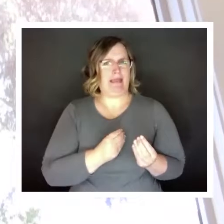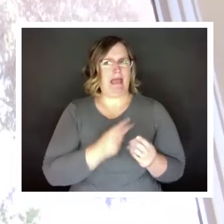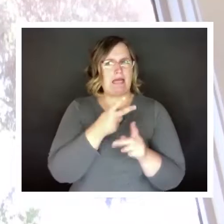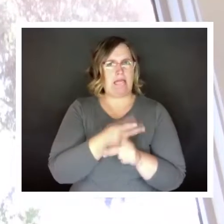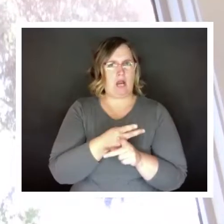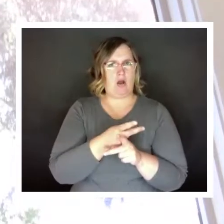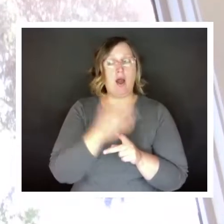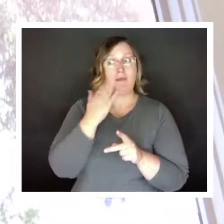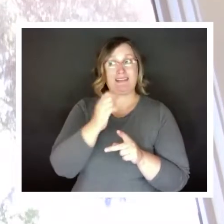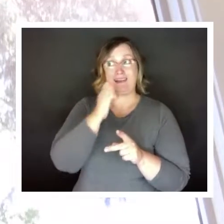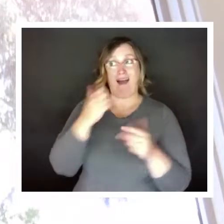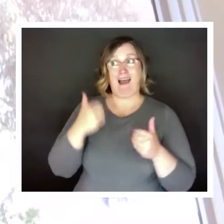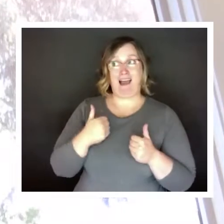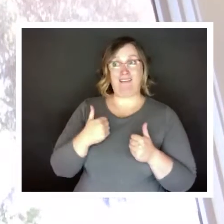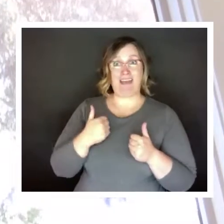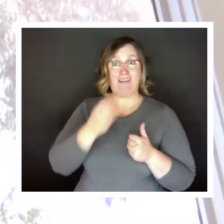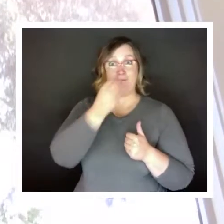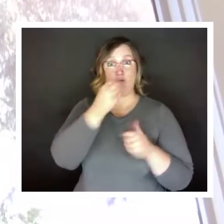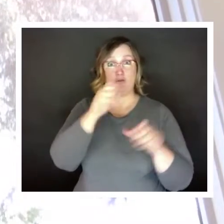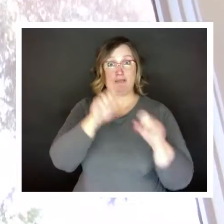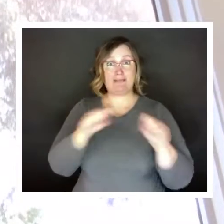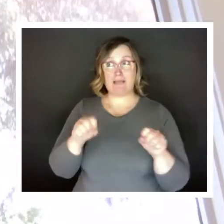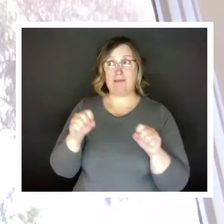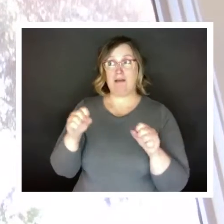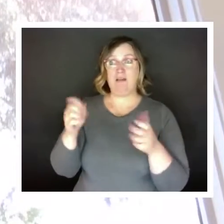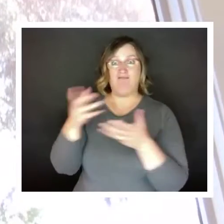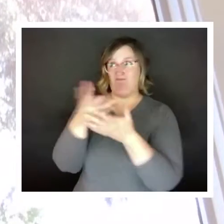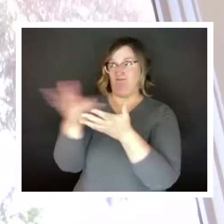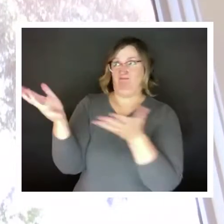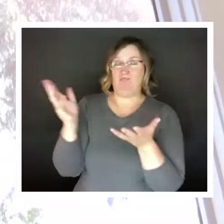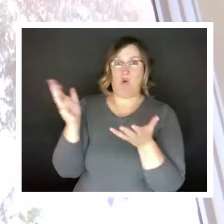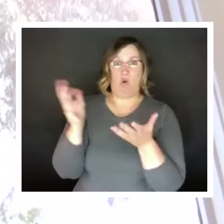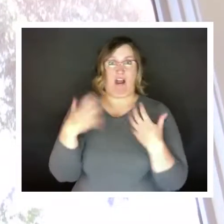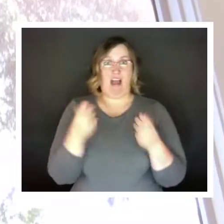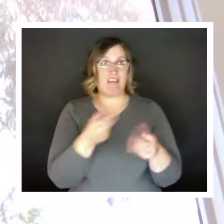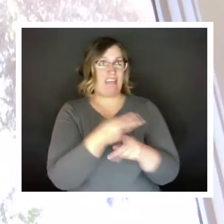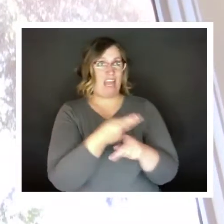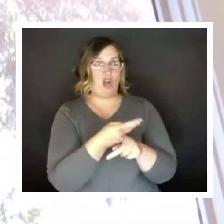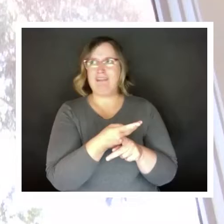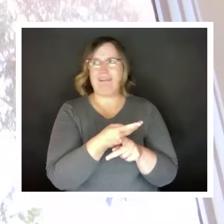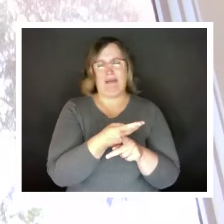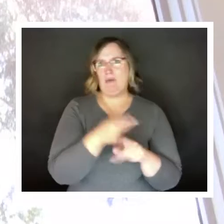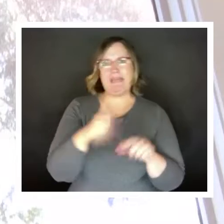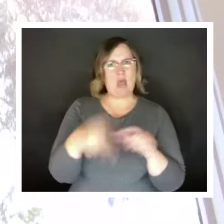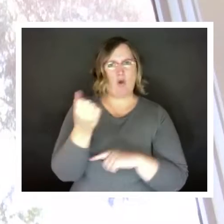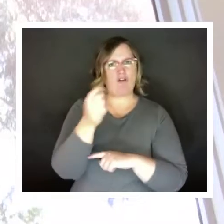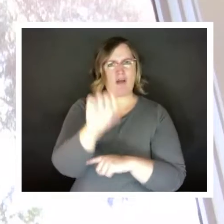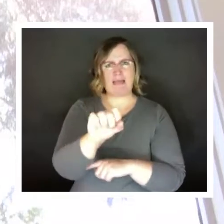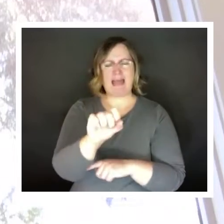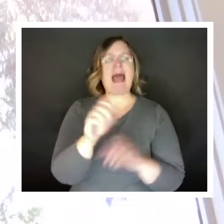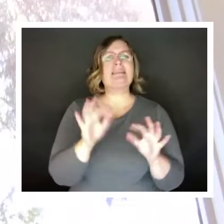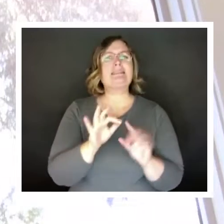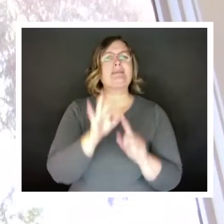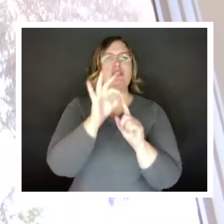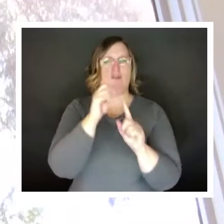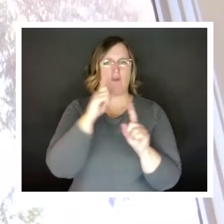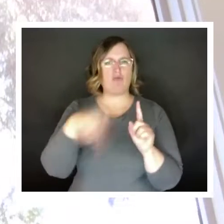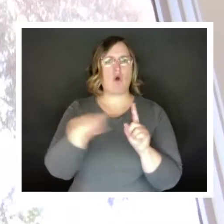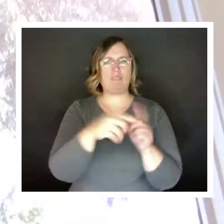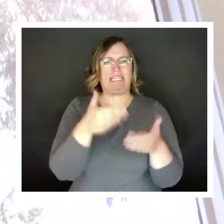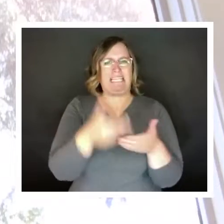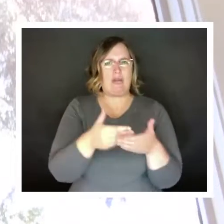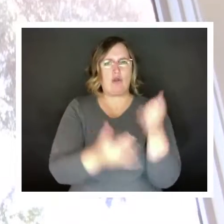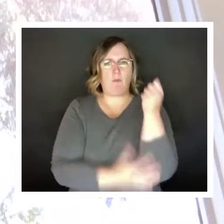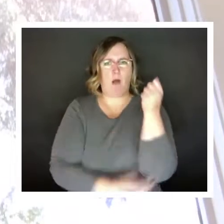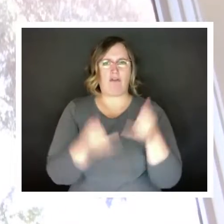system is a pre-existing condition none of us can overcome, especially those nearest the poverty line. You are